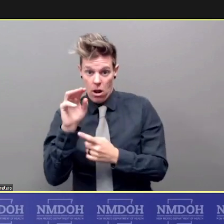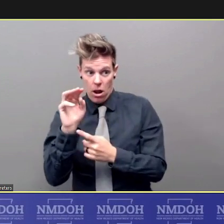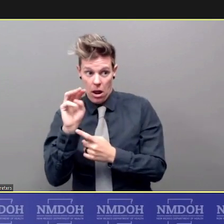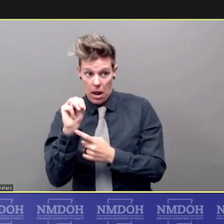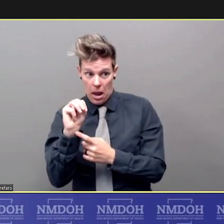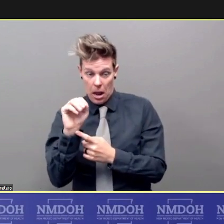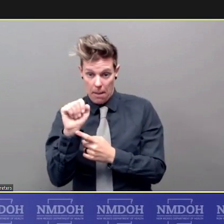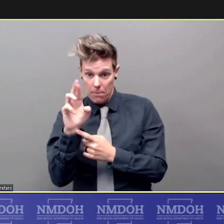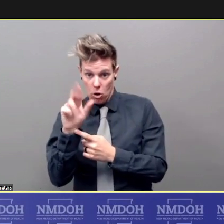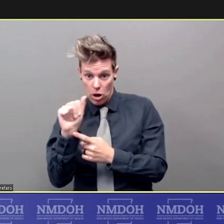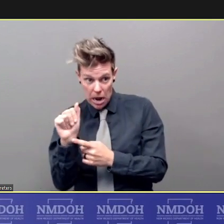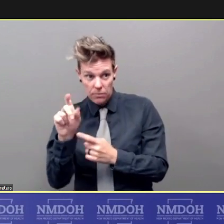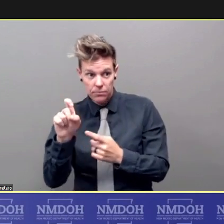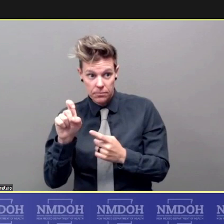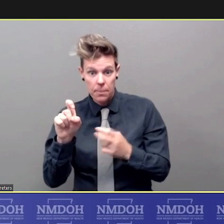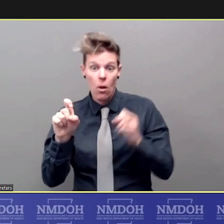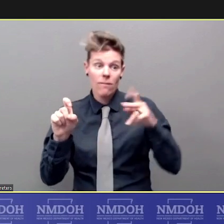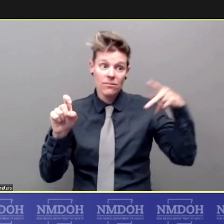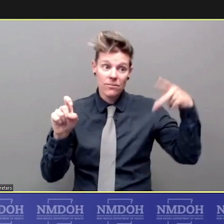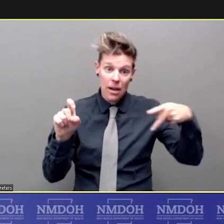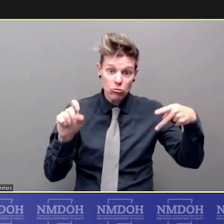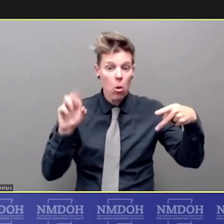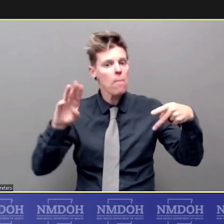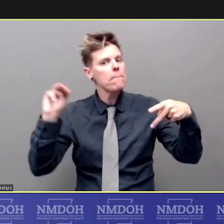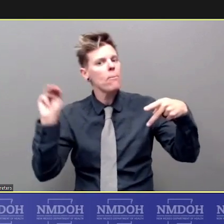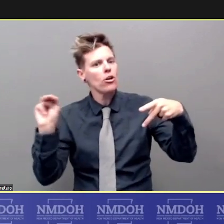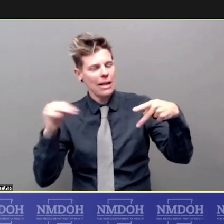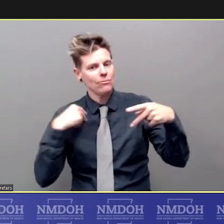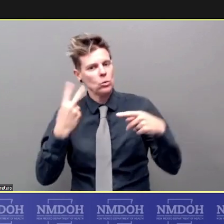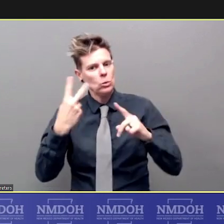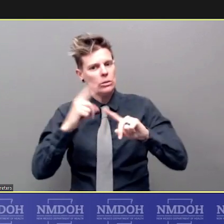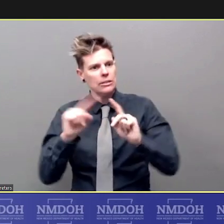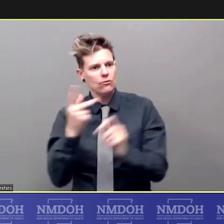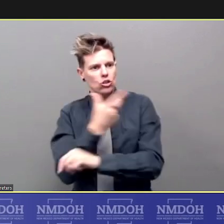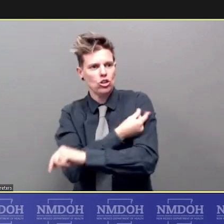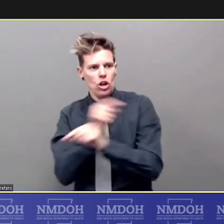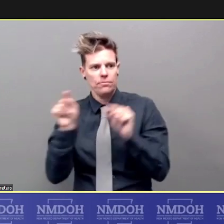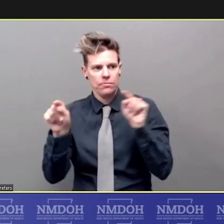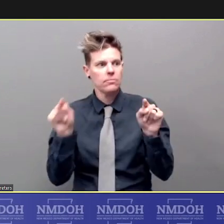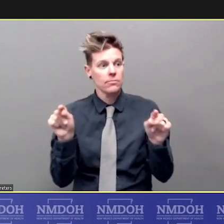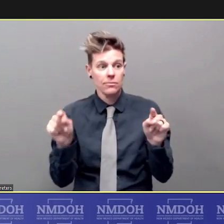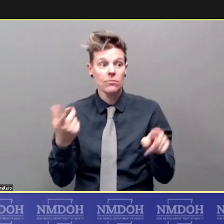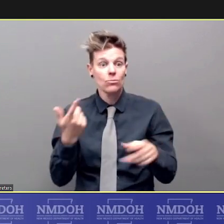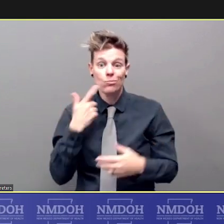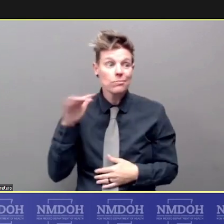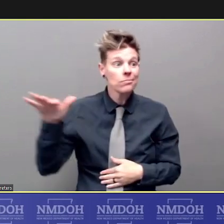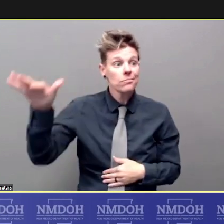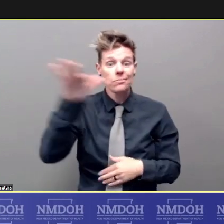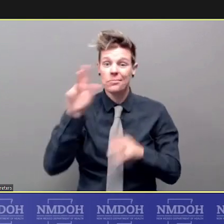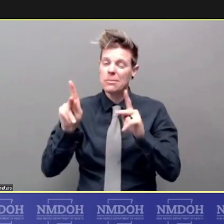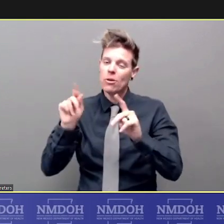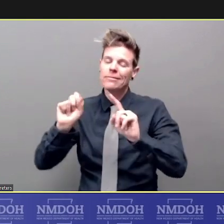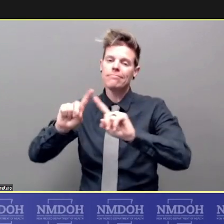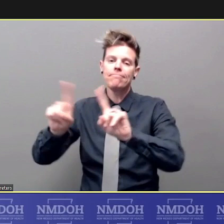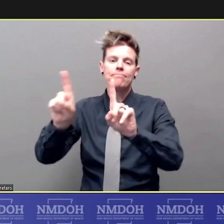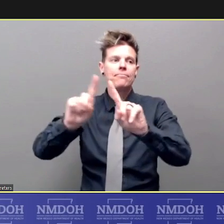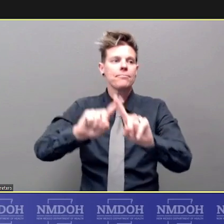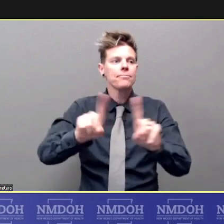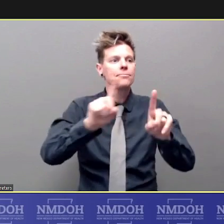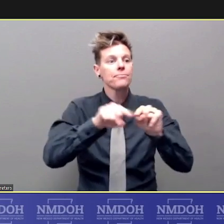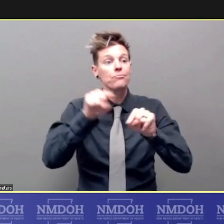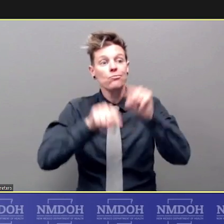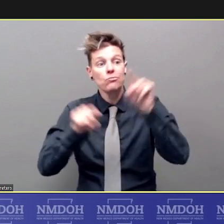or Moderna. Second, everyone is different. Initial data on the vaccines were that about 2/3 of women and 1/3 of